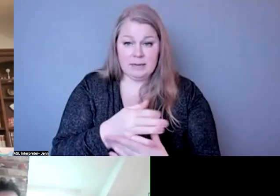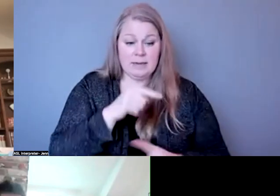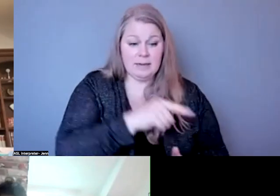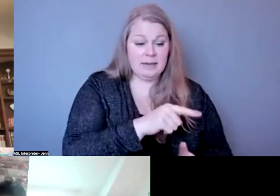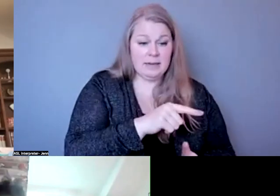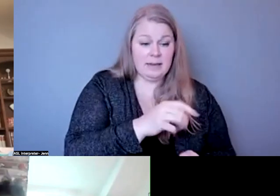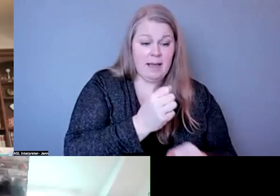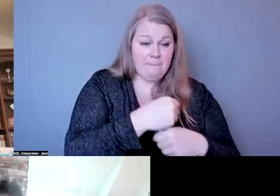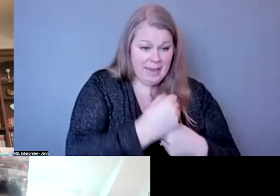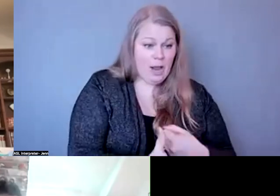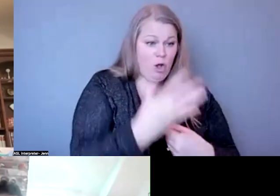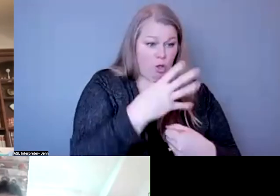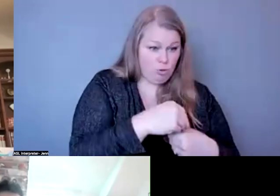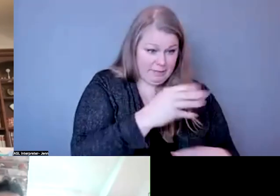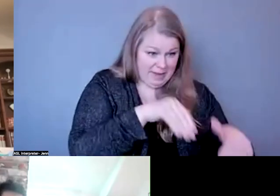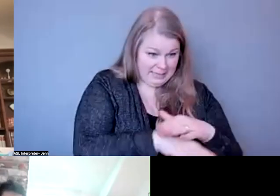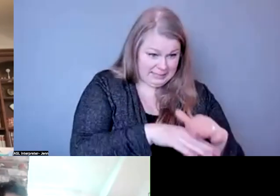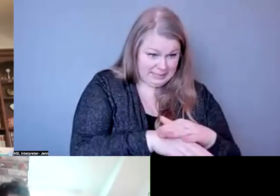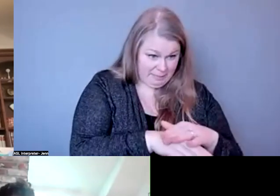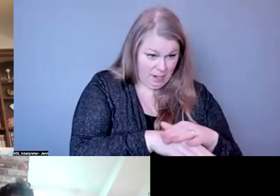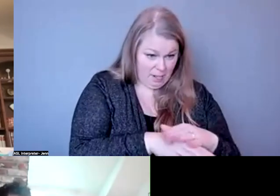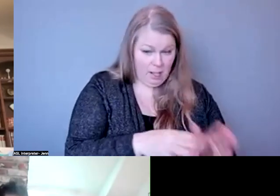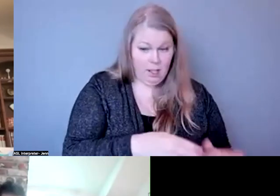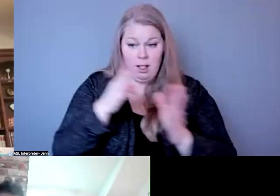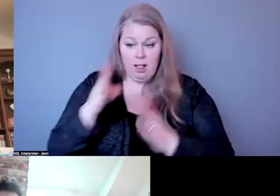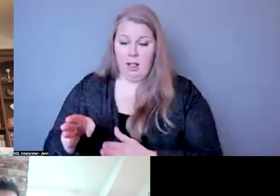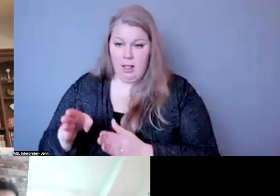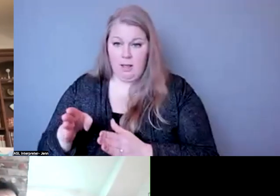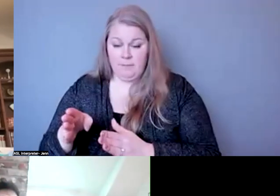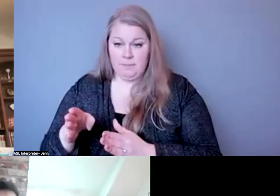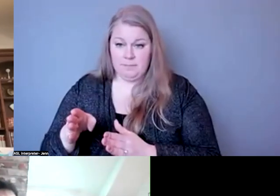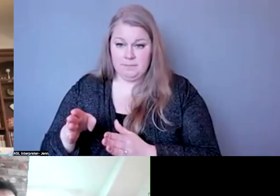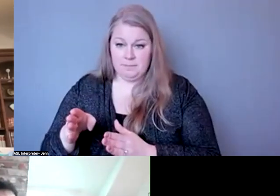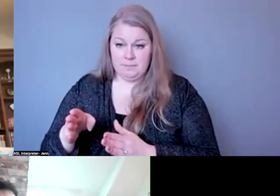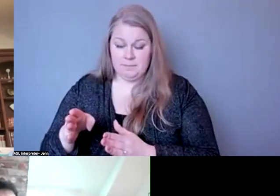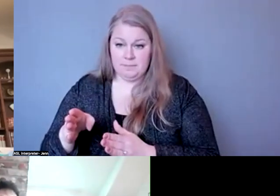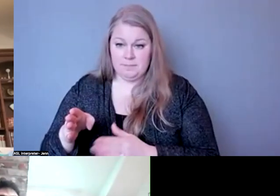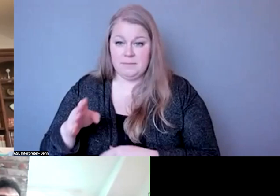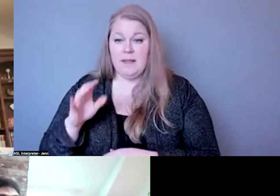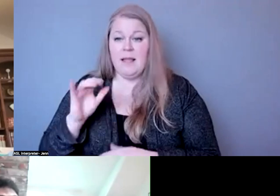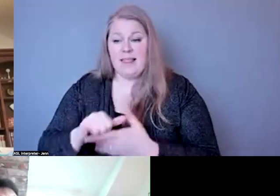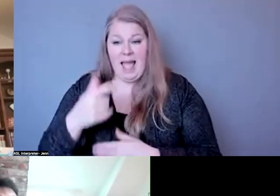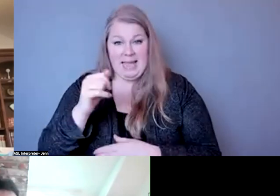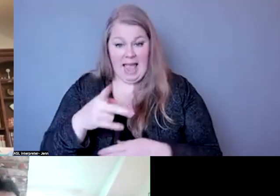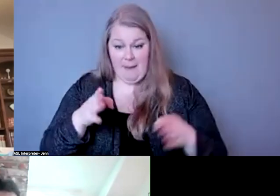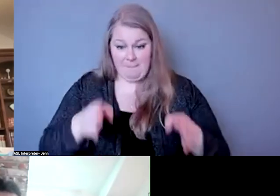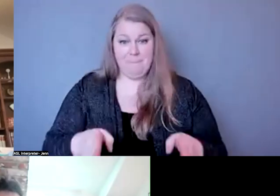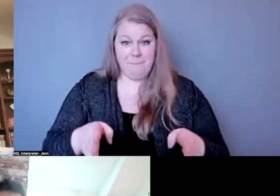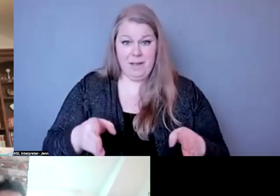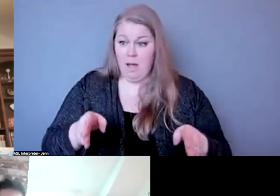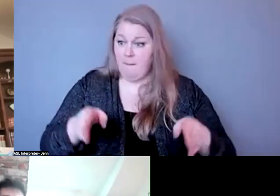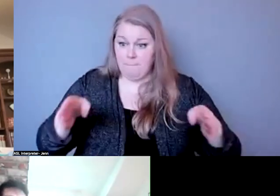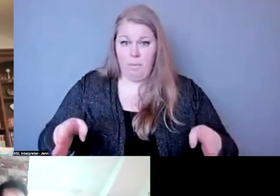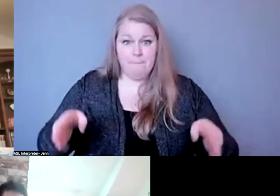made inclusive and accessible and all offerings that are being created, that gap is increasing, and